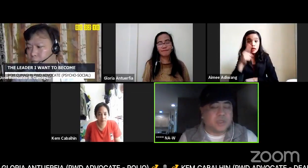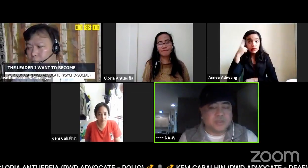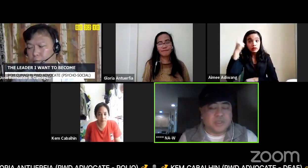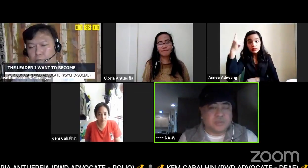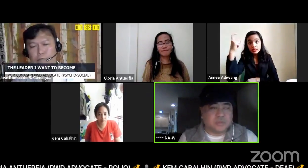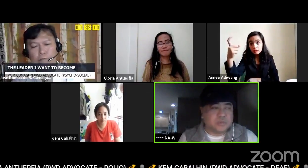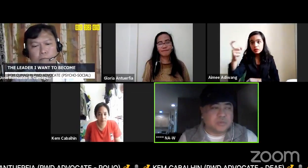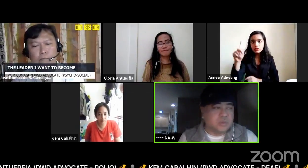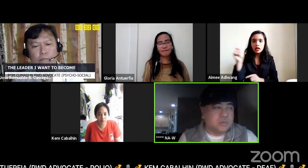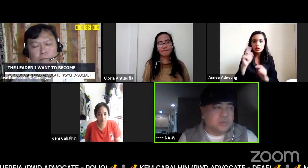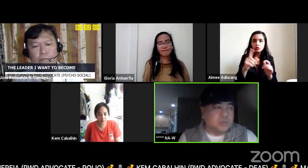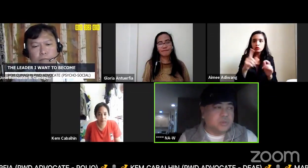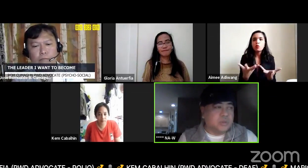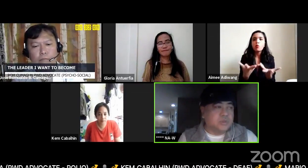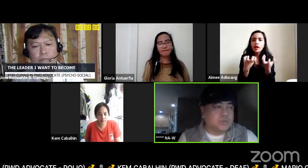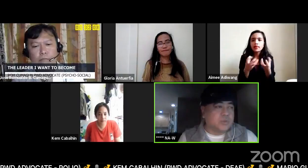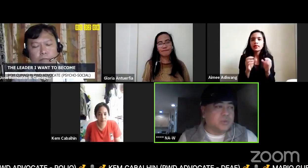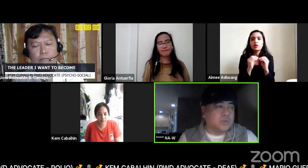aspirations of the organization.